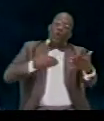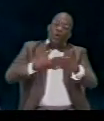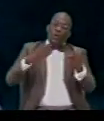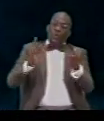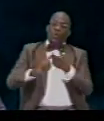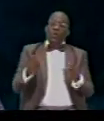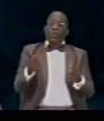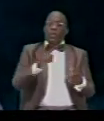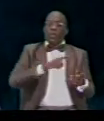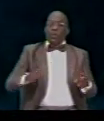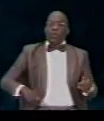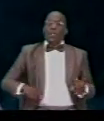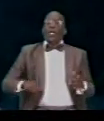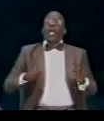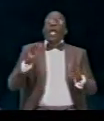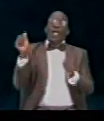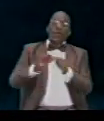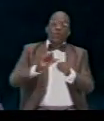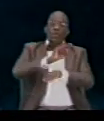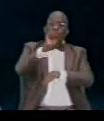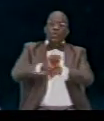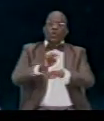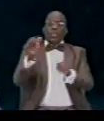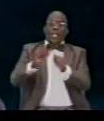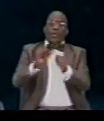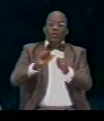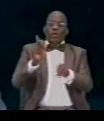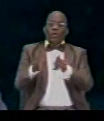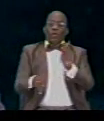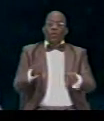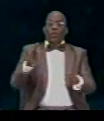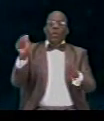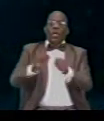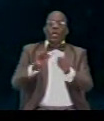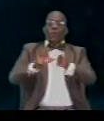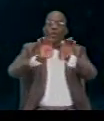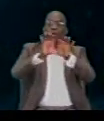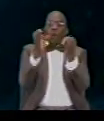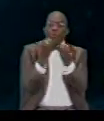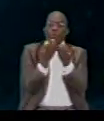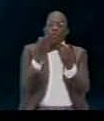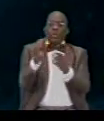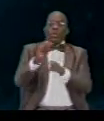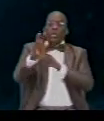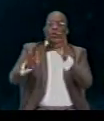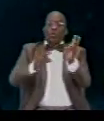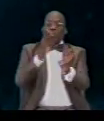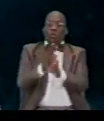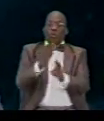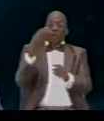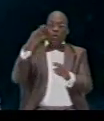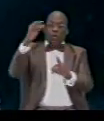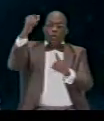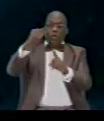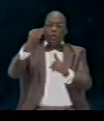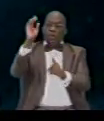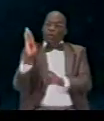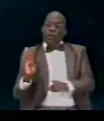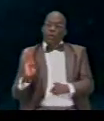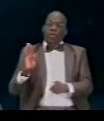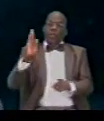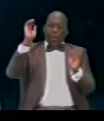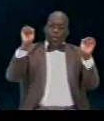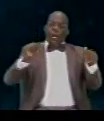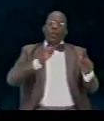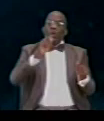be global. Every nation, every people, every community. The word of God cannot be bound. Therefore, more than what we have seen before, we